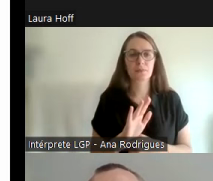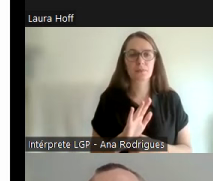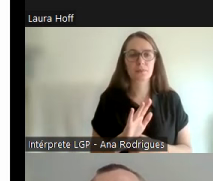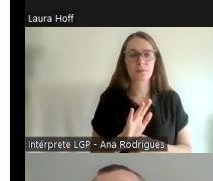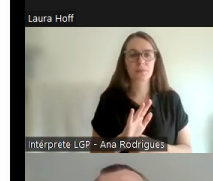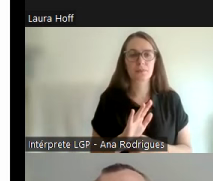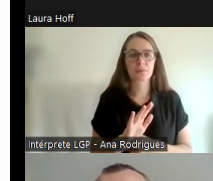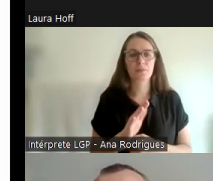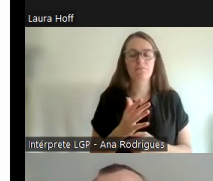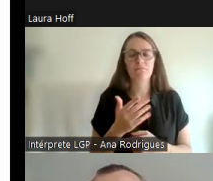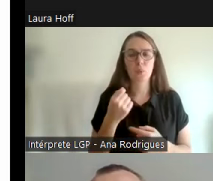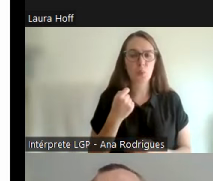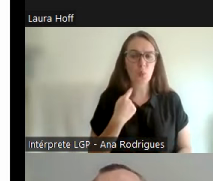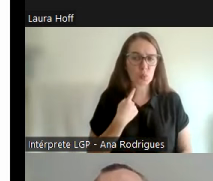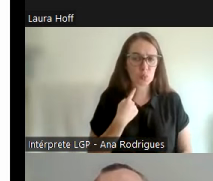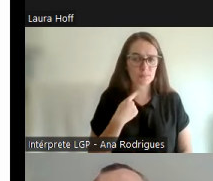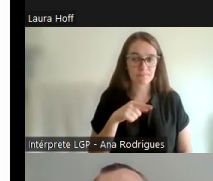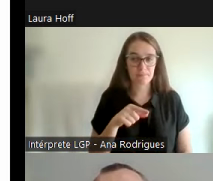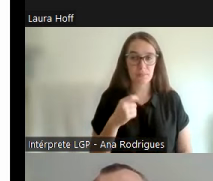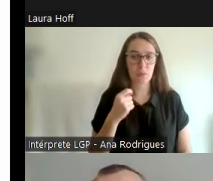course that try to